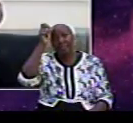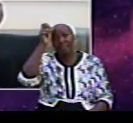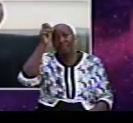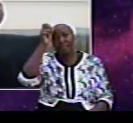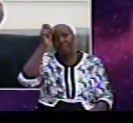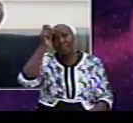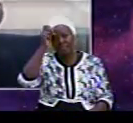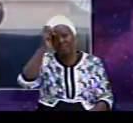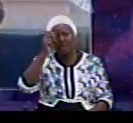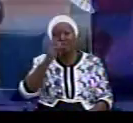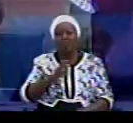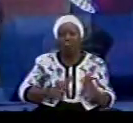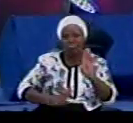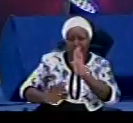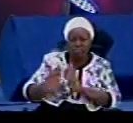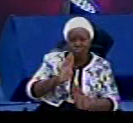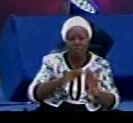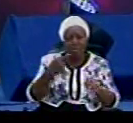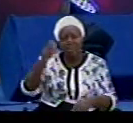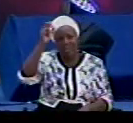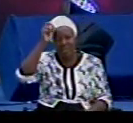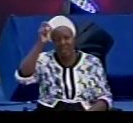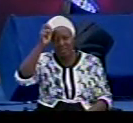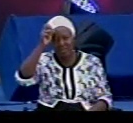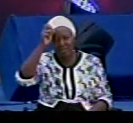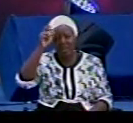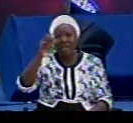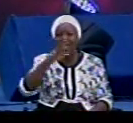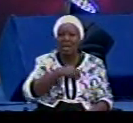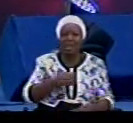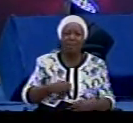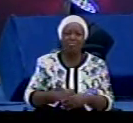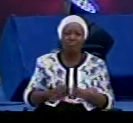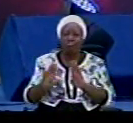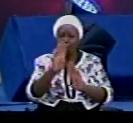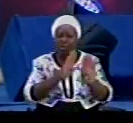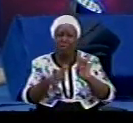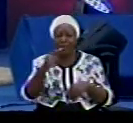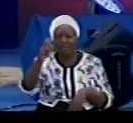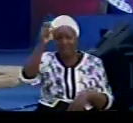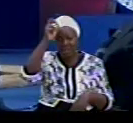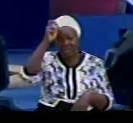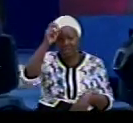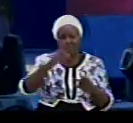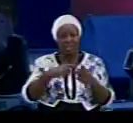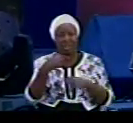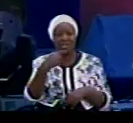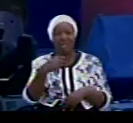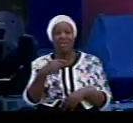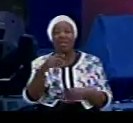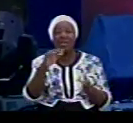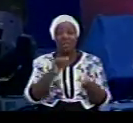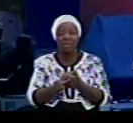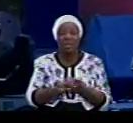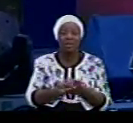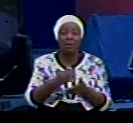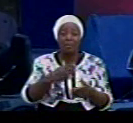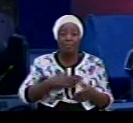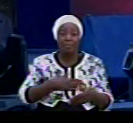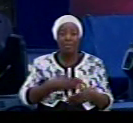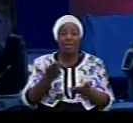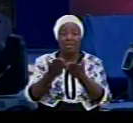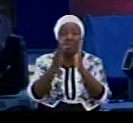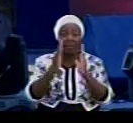Tortured by the devil. Harassed by the devil. He said that my servant is going